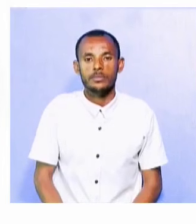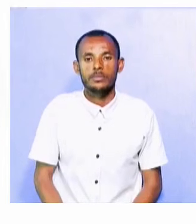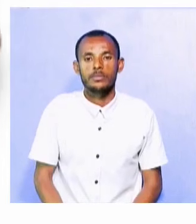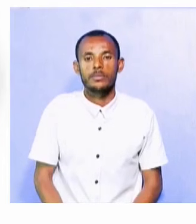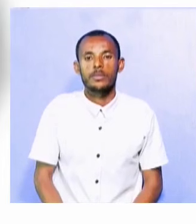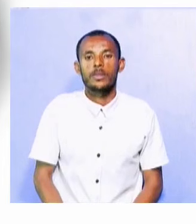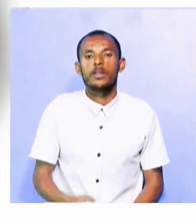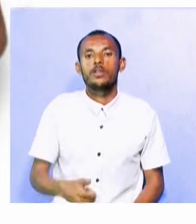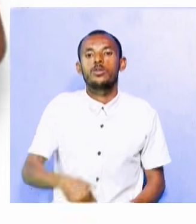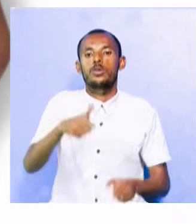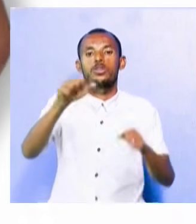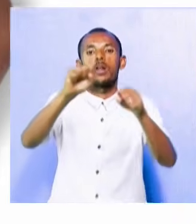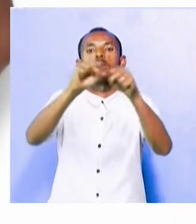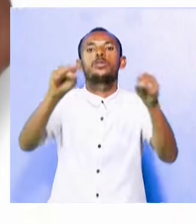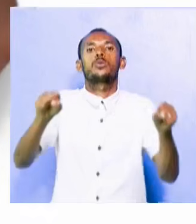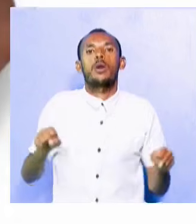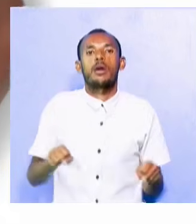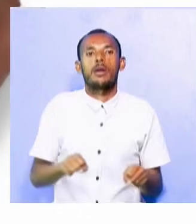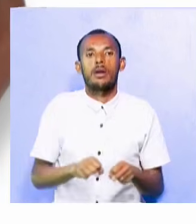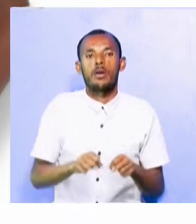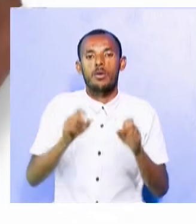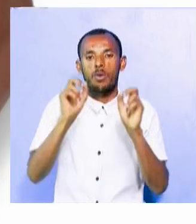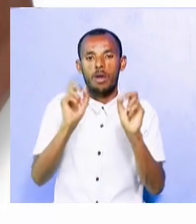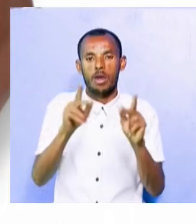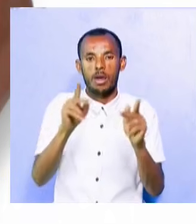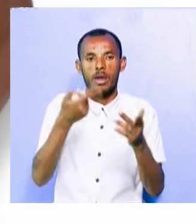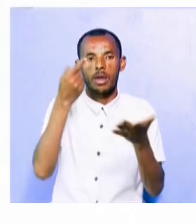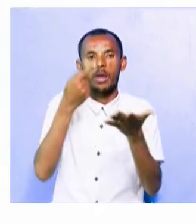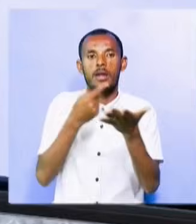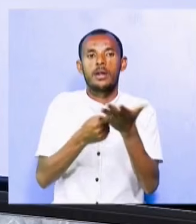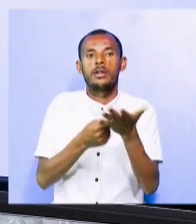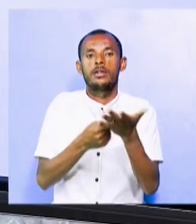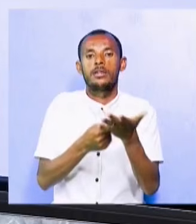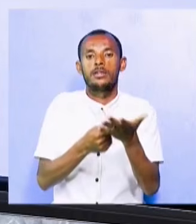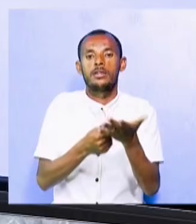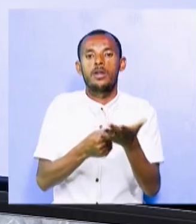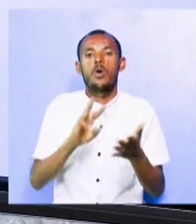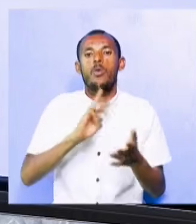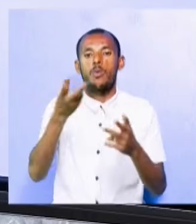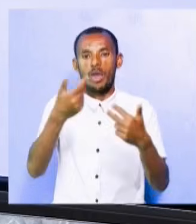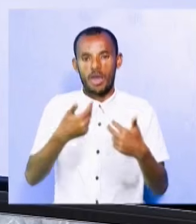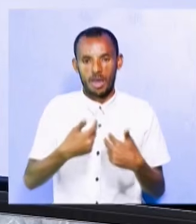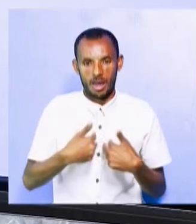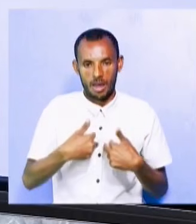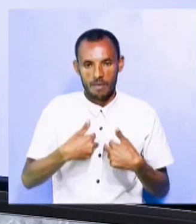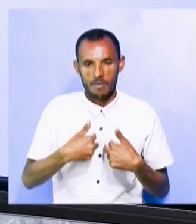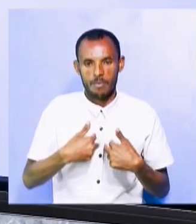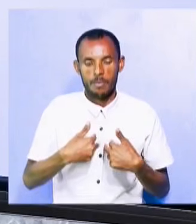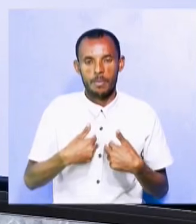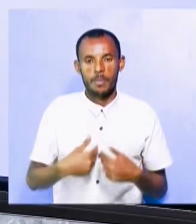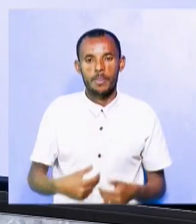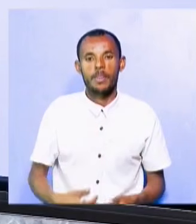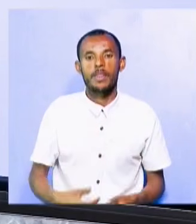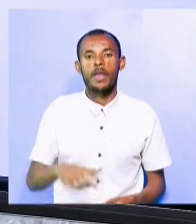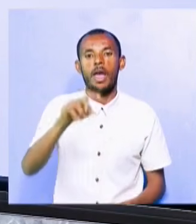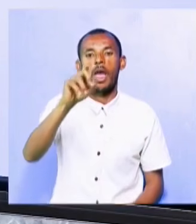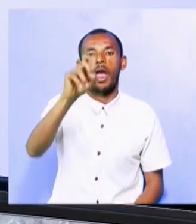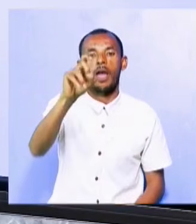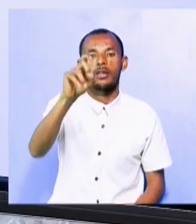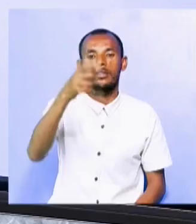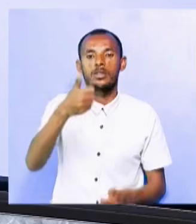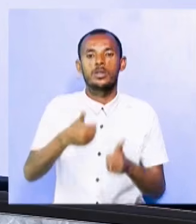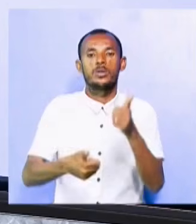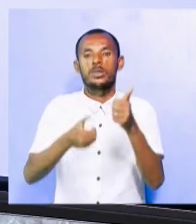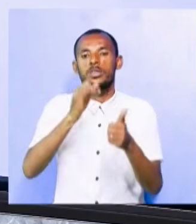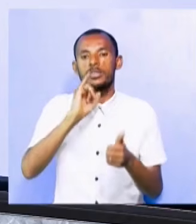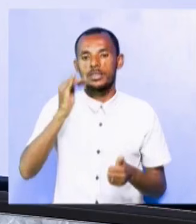The original square. Okay, here we have x, which is